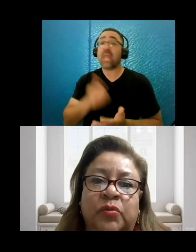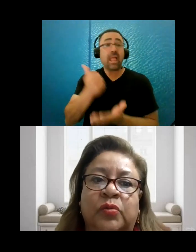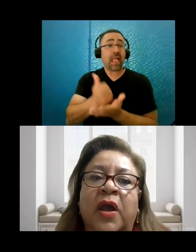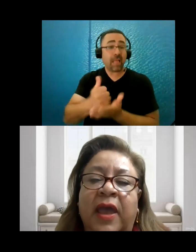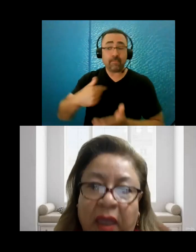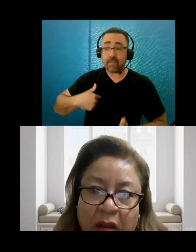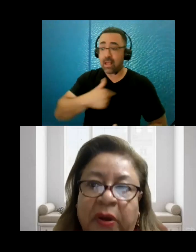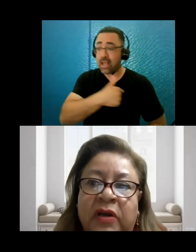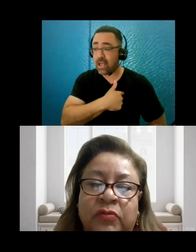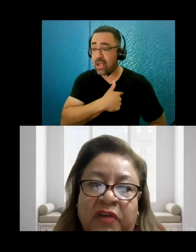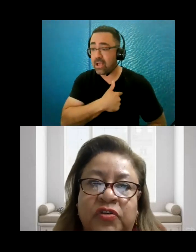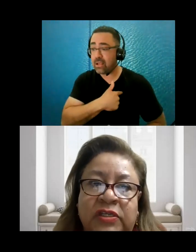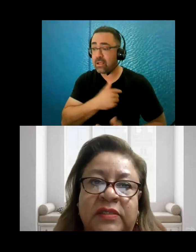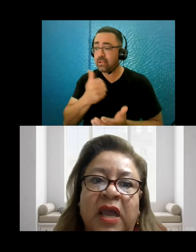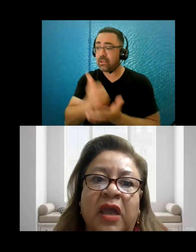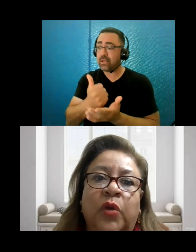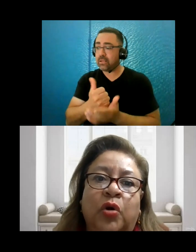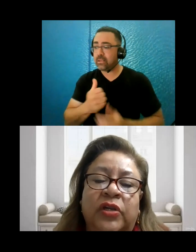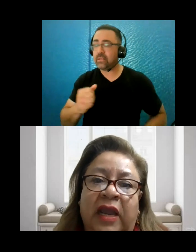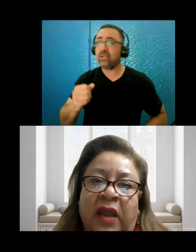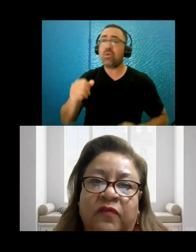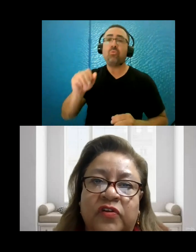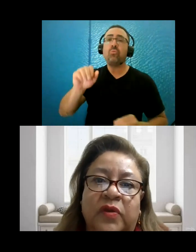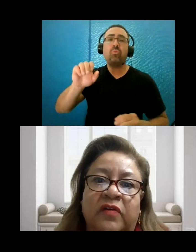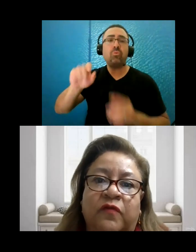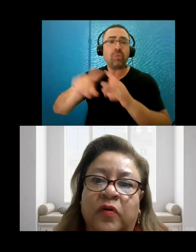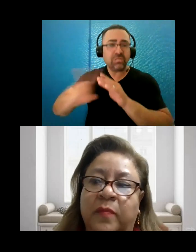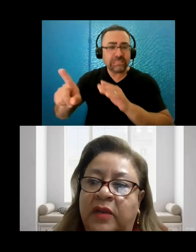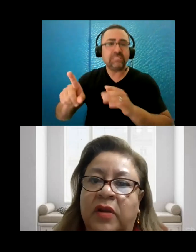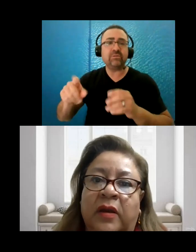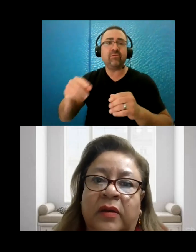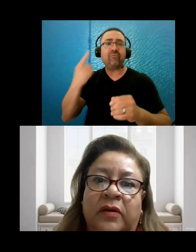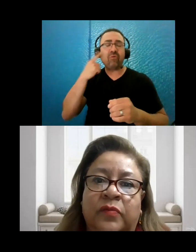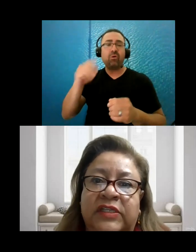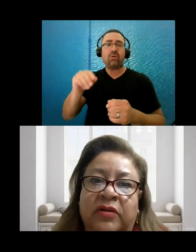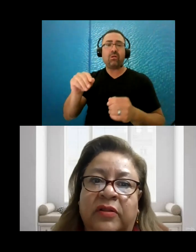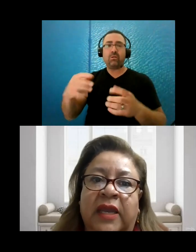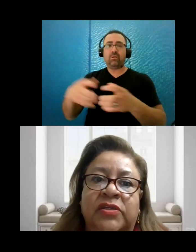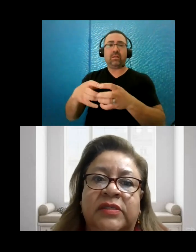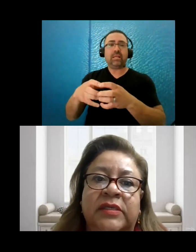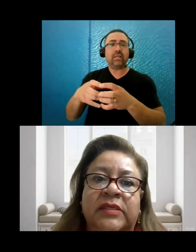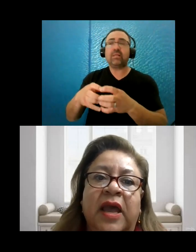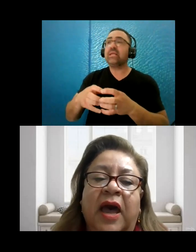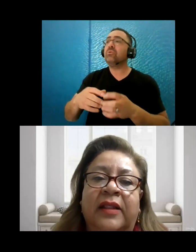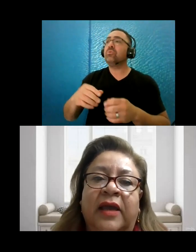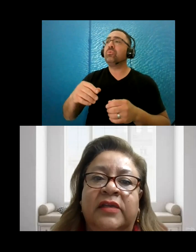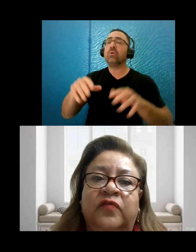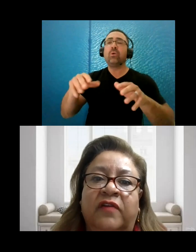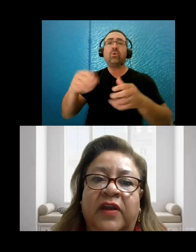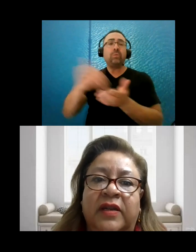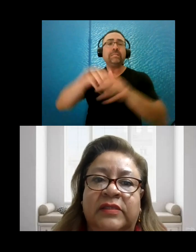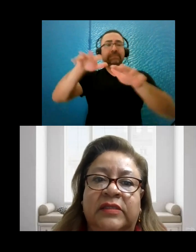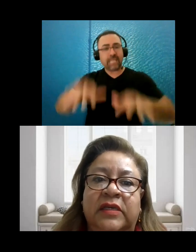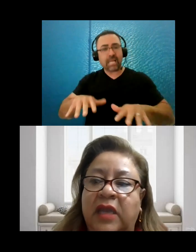us to help our refugees. We coordinate efforts with the four main resettling agencies: Alliance